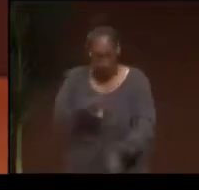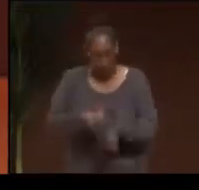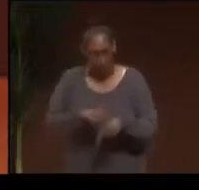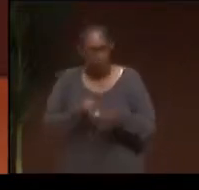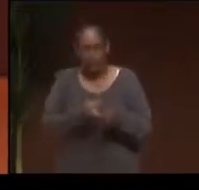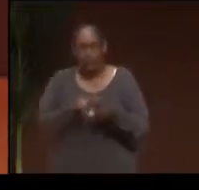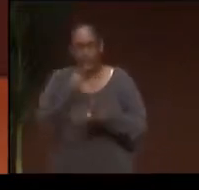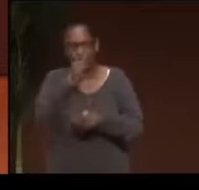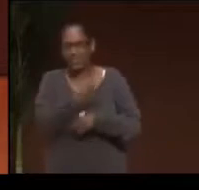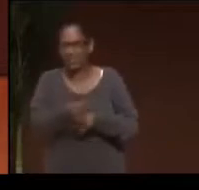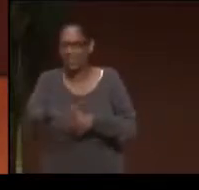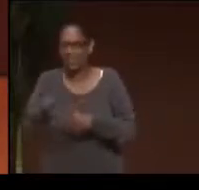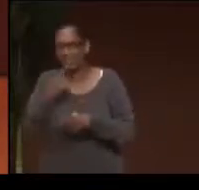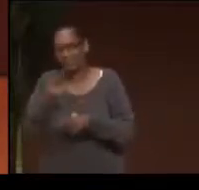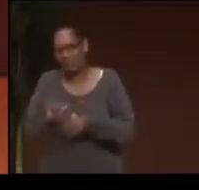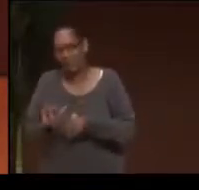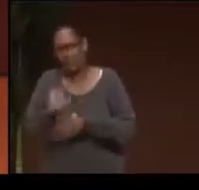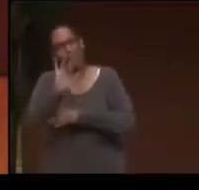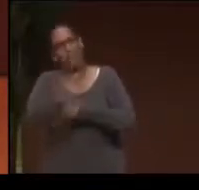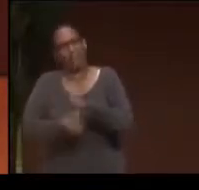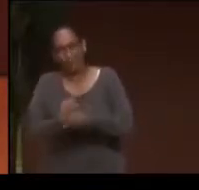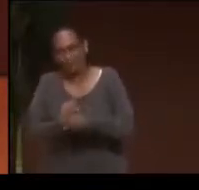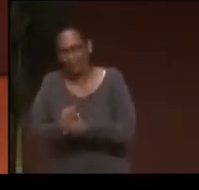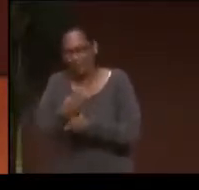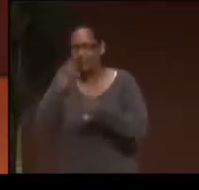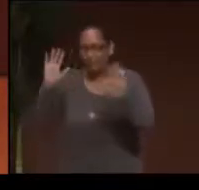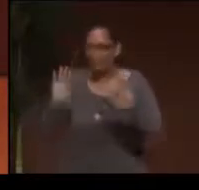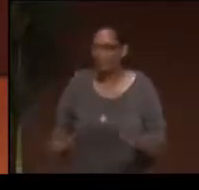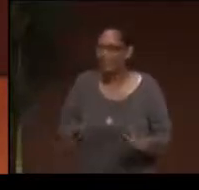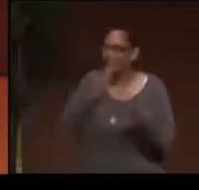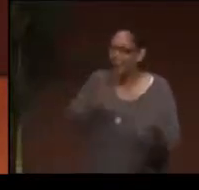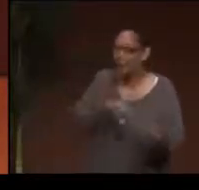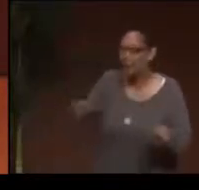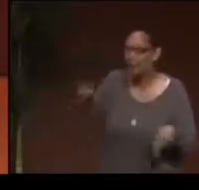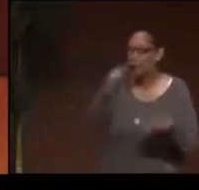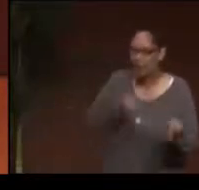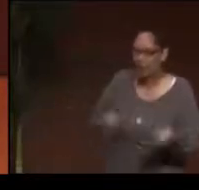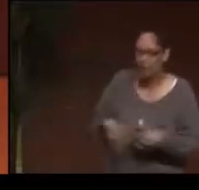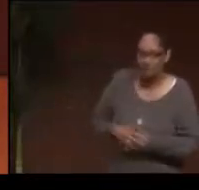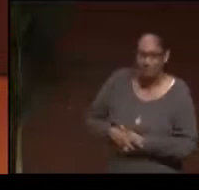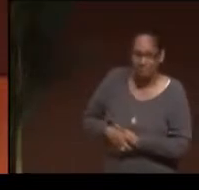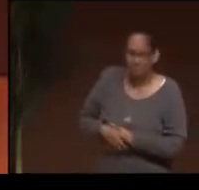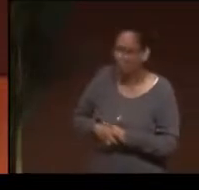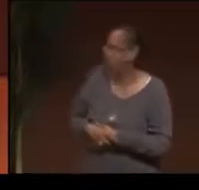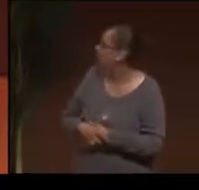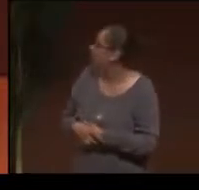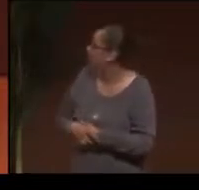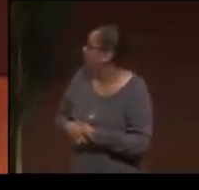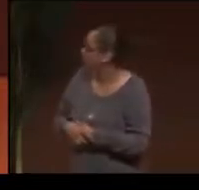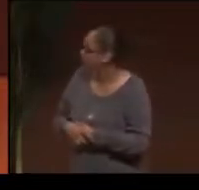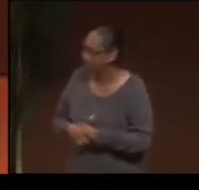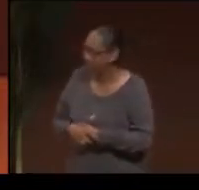you know, actually 25 years, so this is an amazing moment for me. So thank you all for coming. Thank you very much.